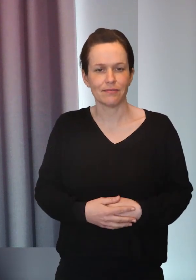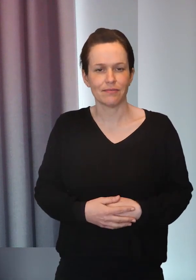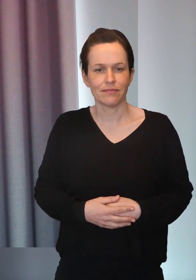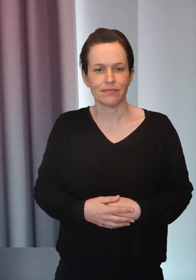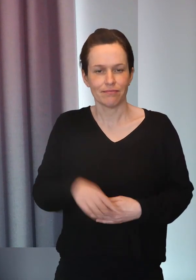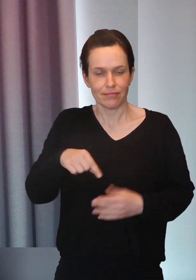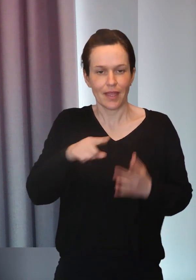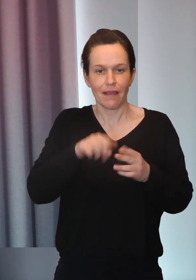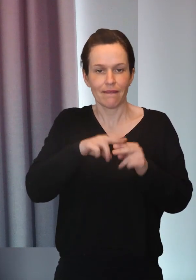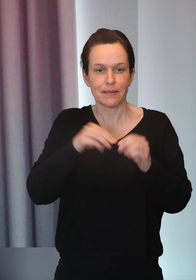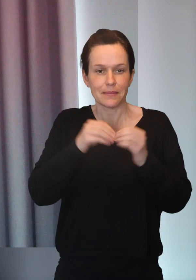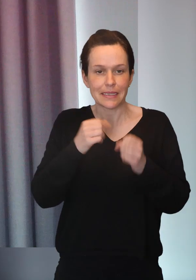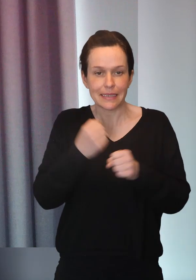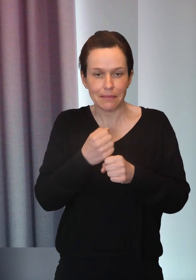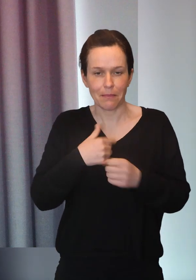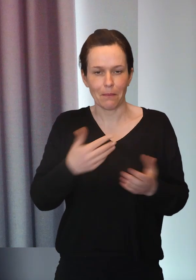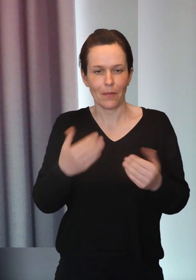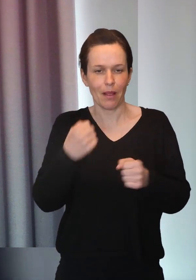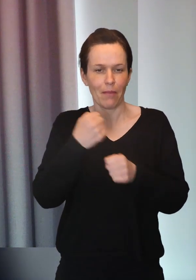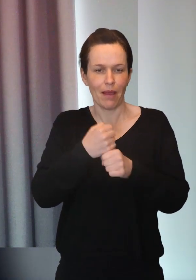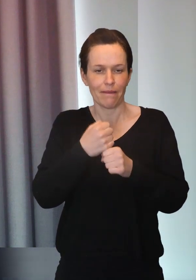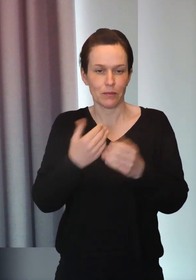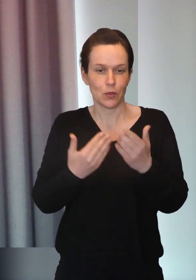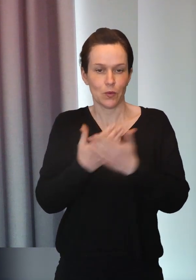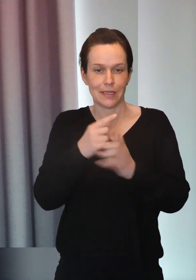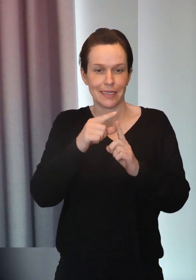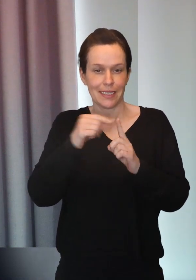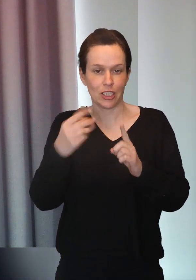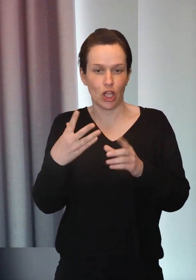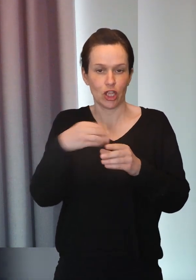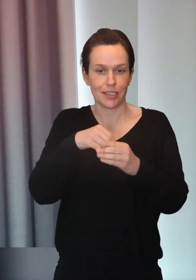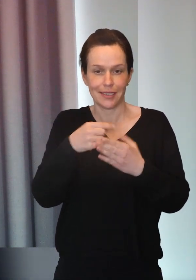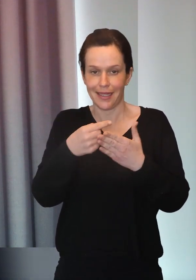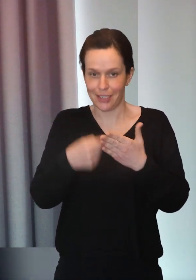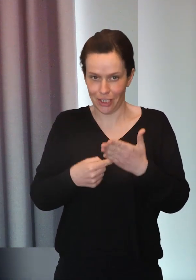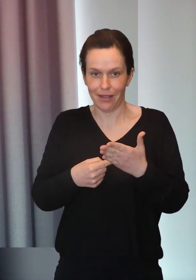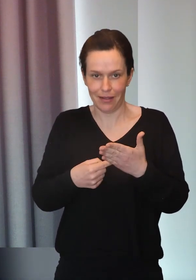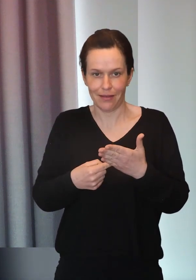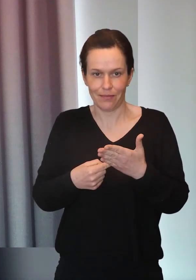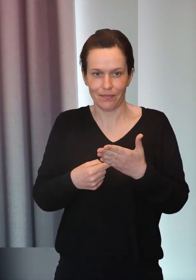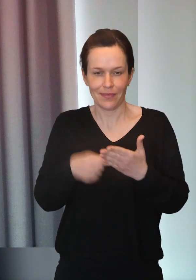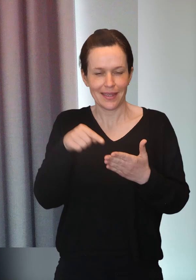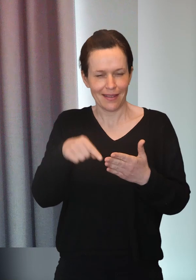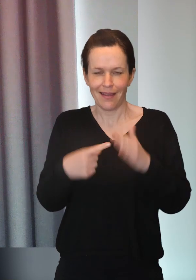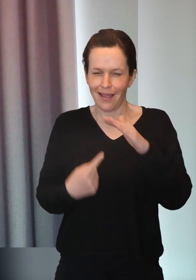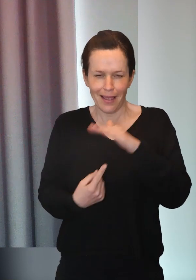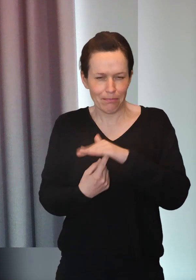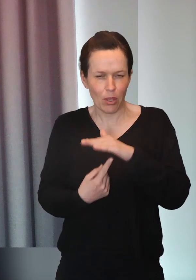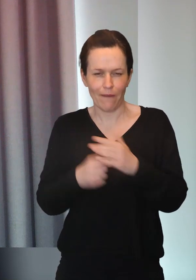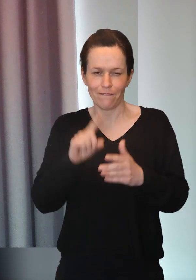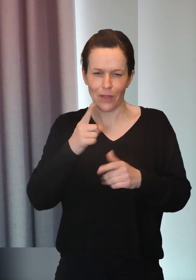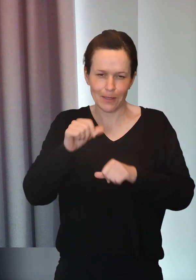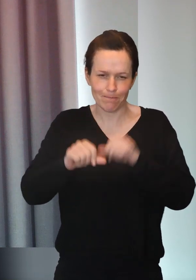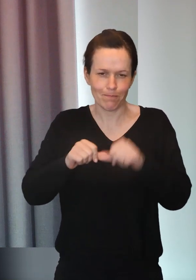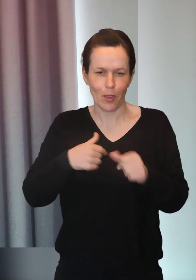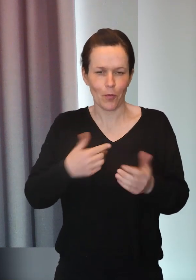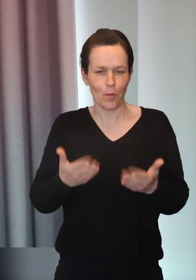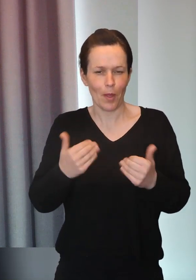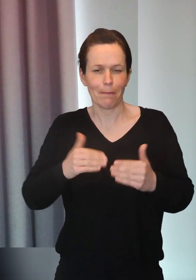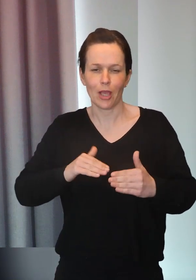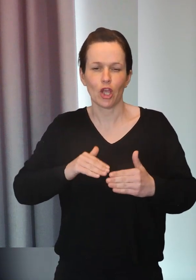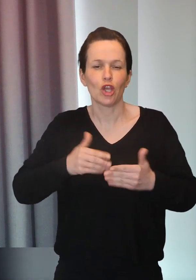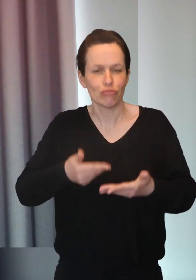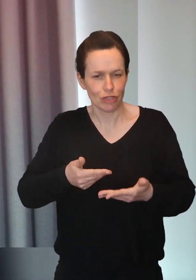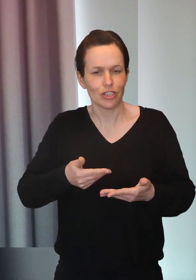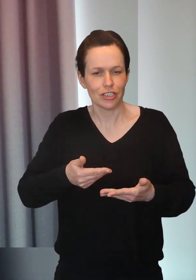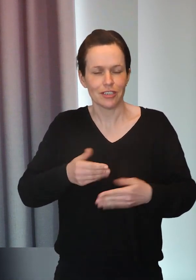community organizations. At IFB Gaming, we welcome the government's new digital inclusion agenda. It's